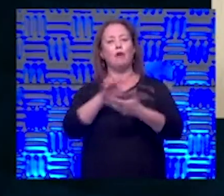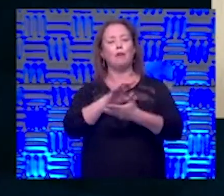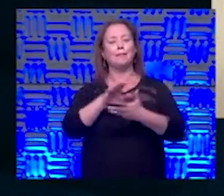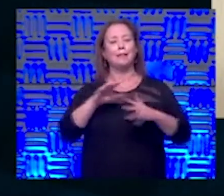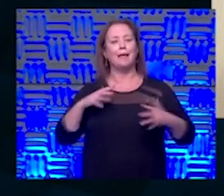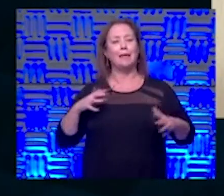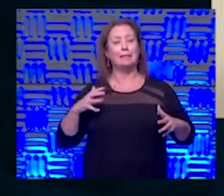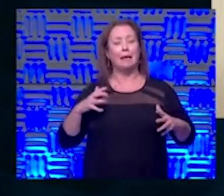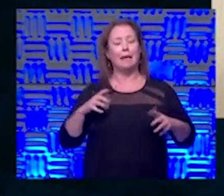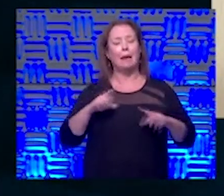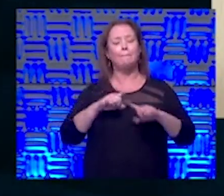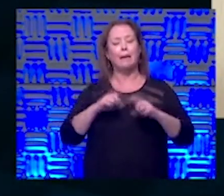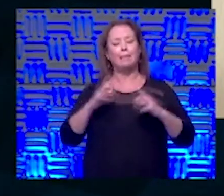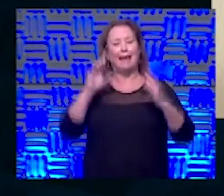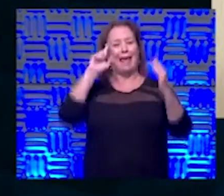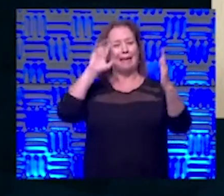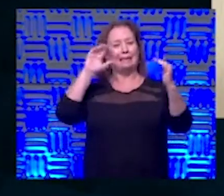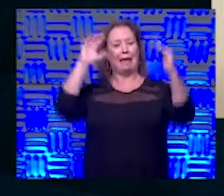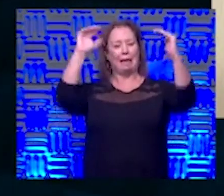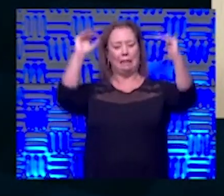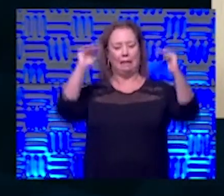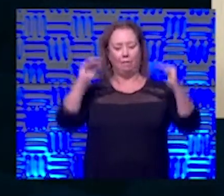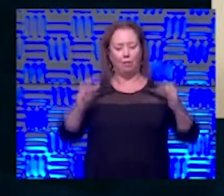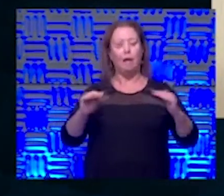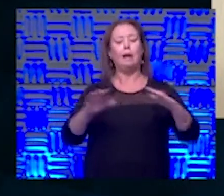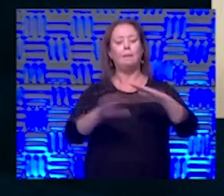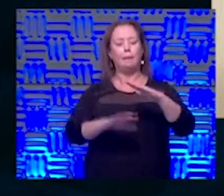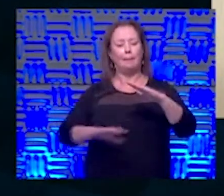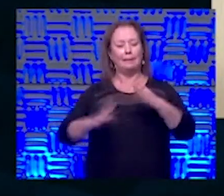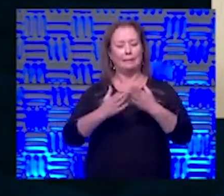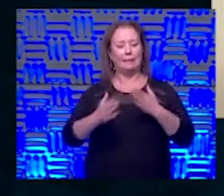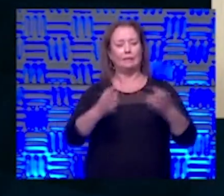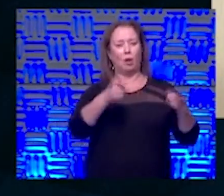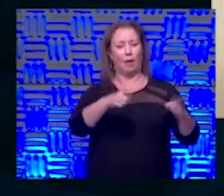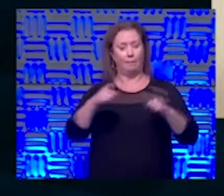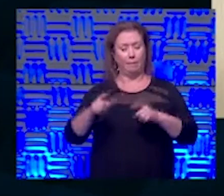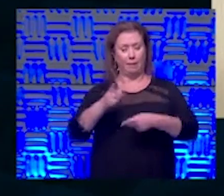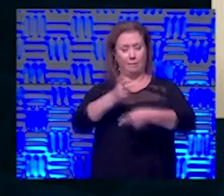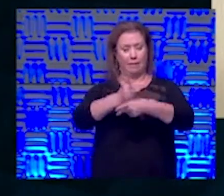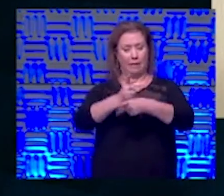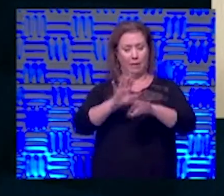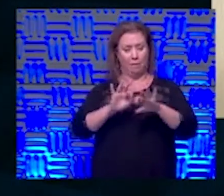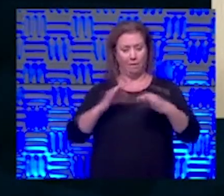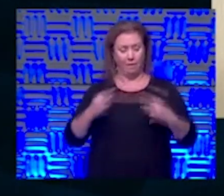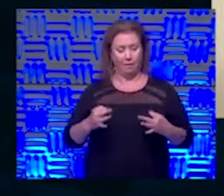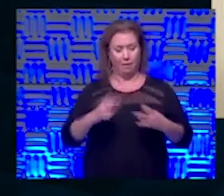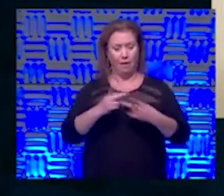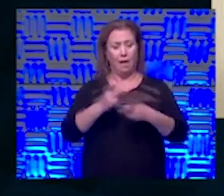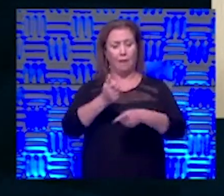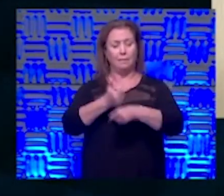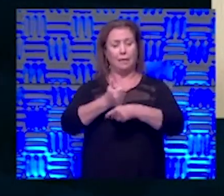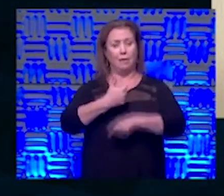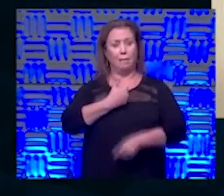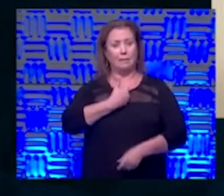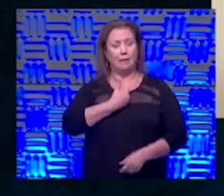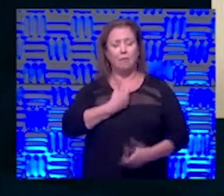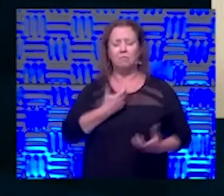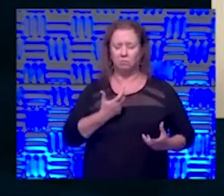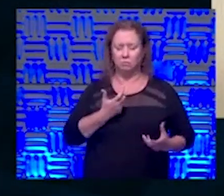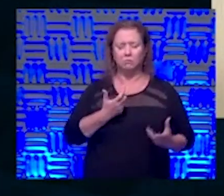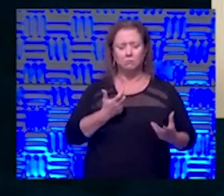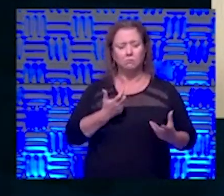bar to let ourselves know, am I doing the basic things I need to do? Then yes. Am I taking care of my family the best I can and myself the best I can? Then